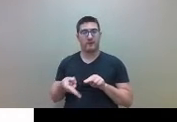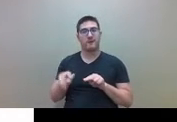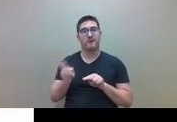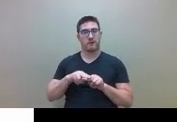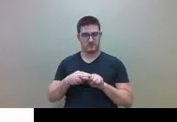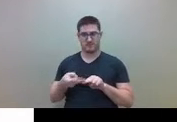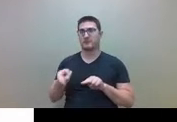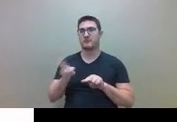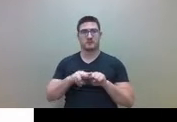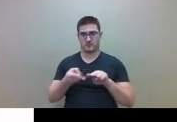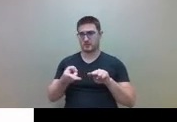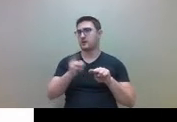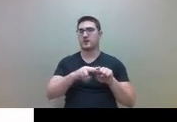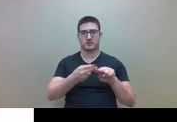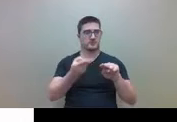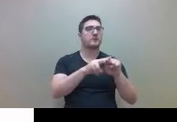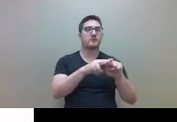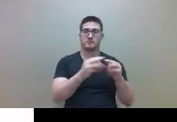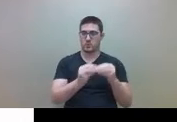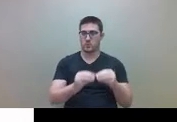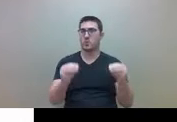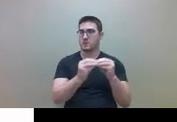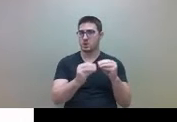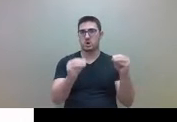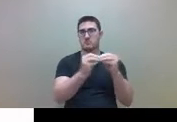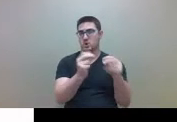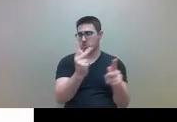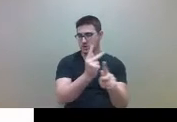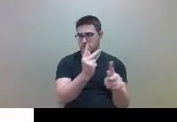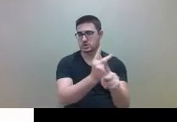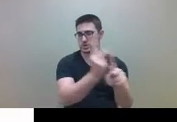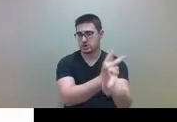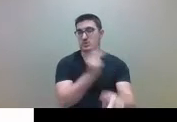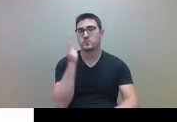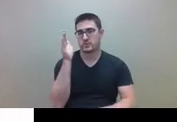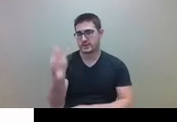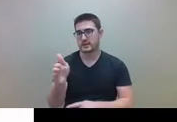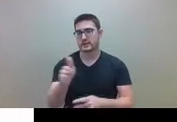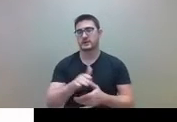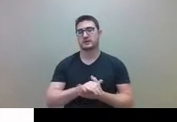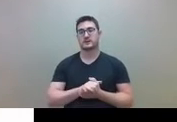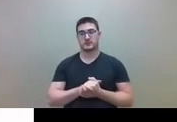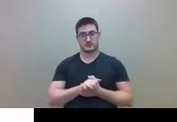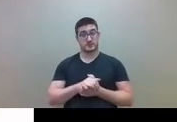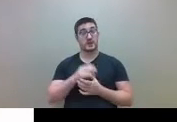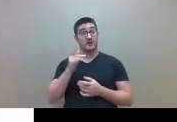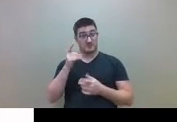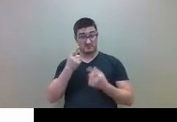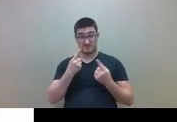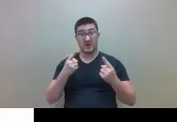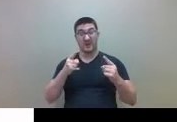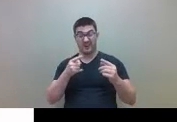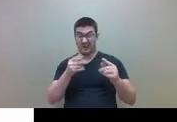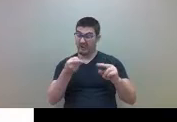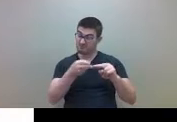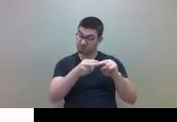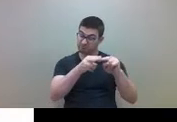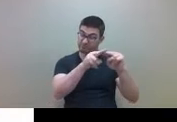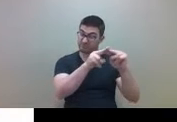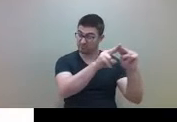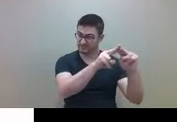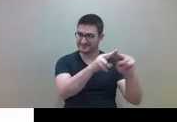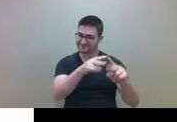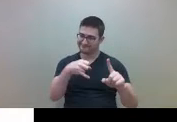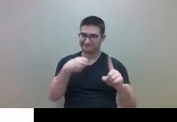it becomes a snowball effect. And this is when we enter into more of a crisis mode. So the objective